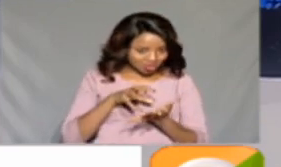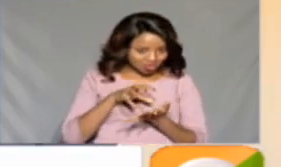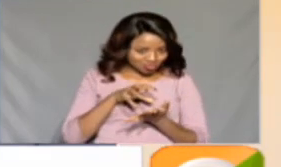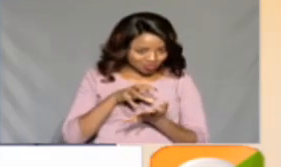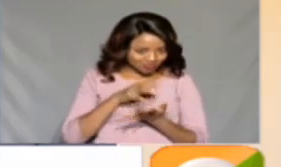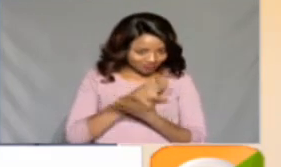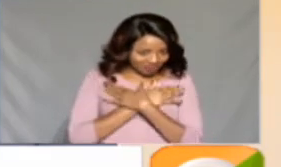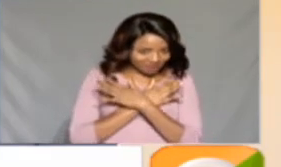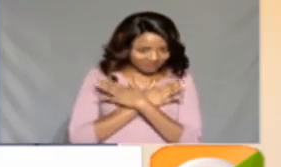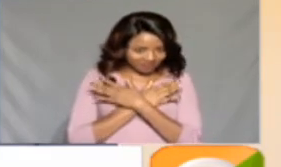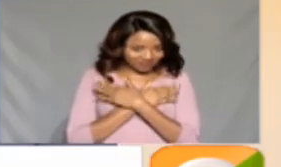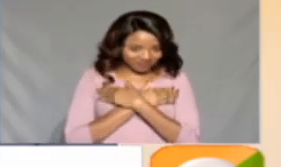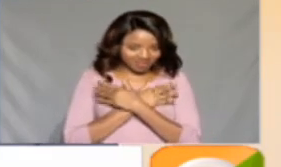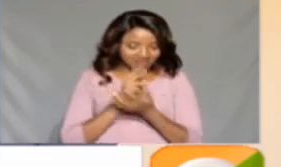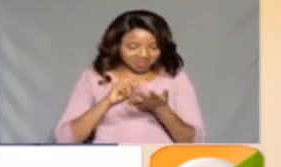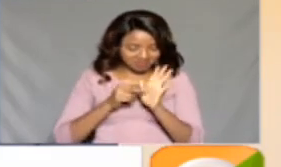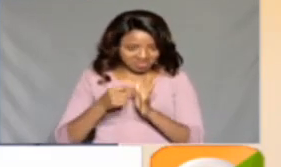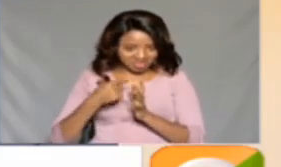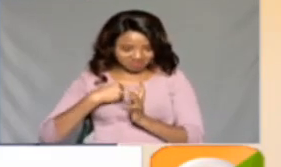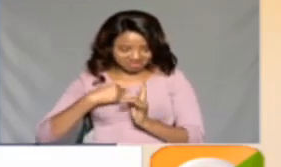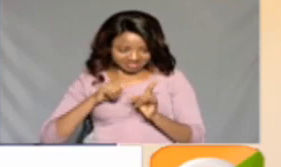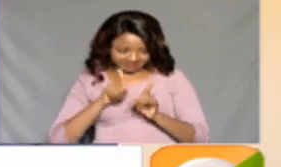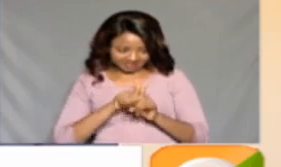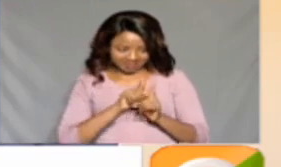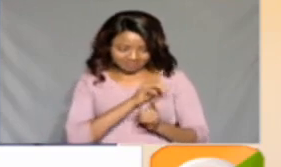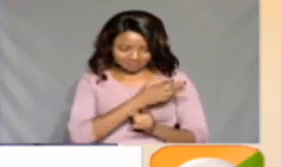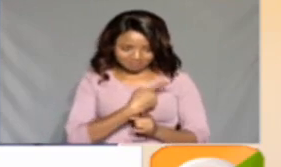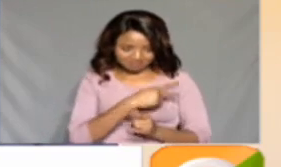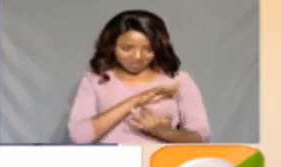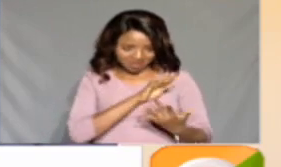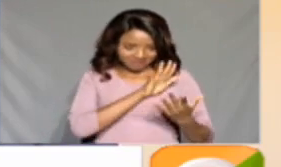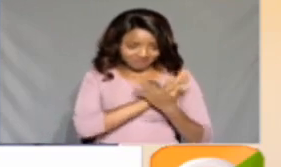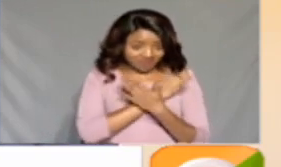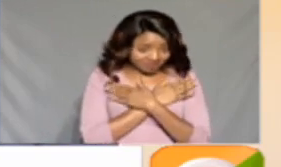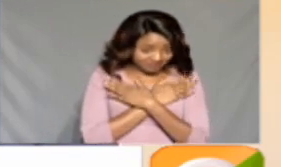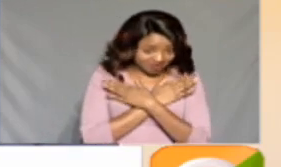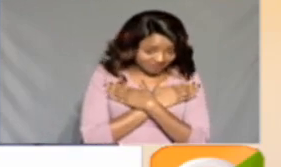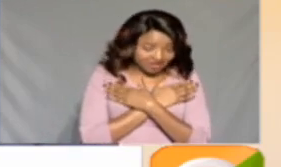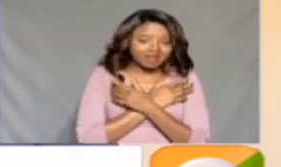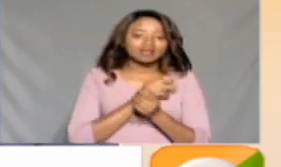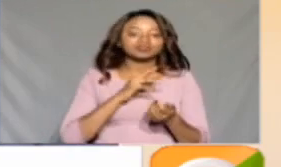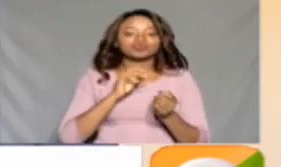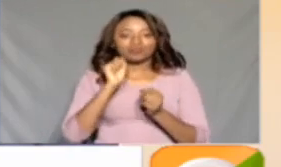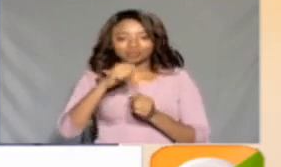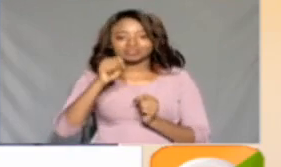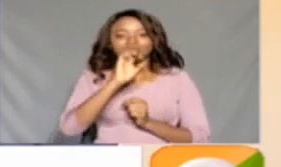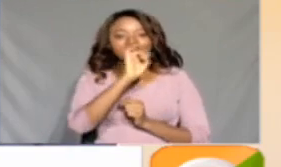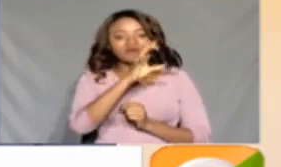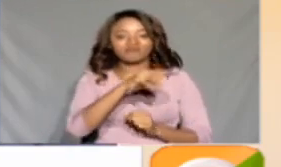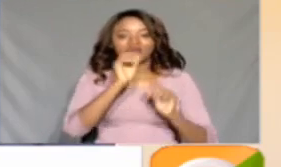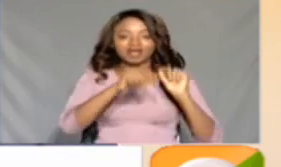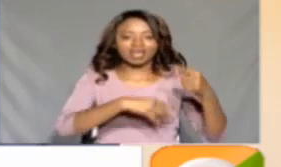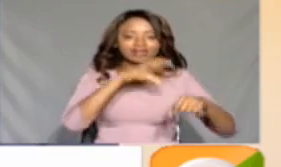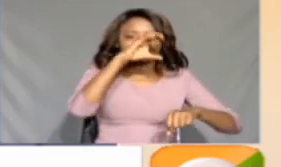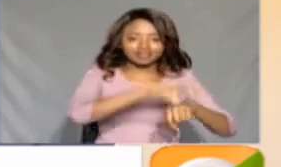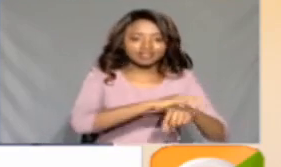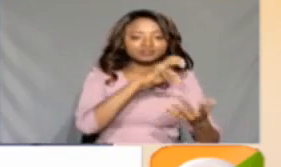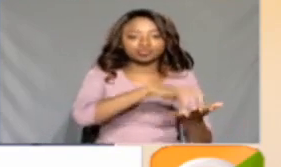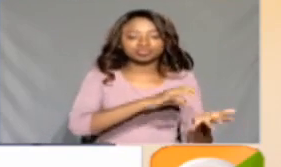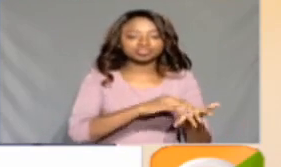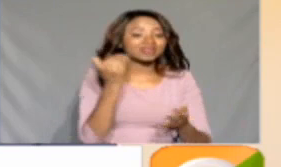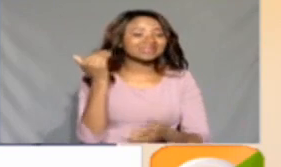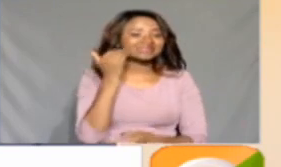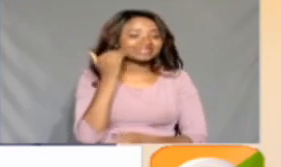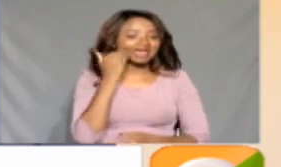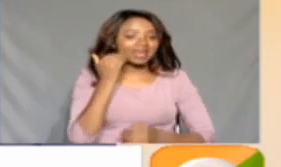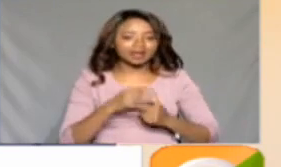County. Again, that is ethnic profiling. I've lived 90% of my life in Nairobi. Why aren't people talking about me